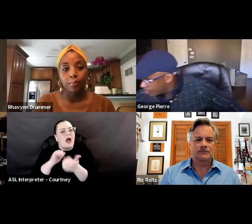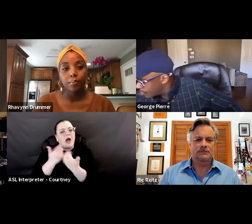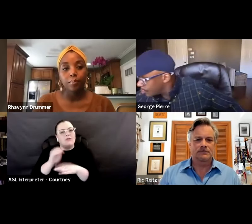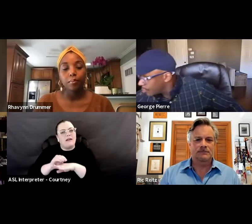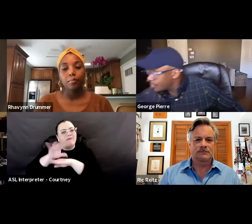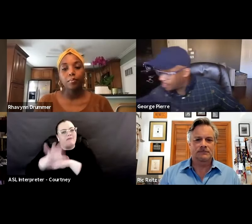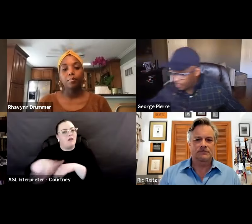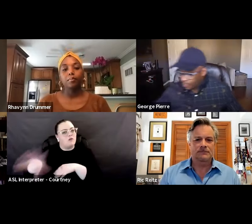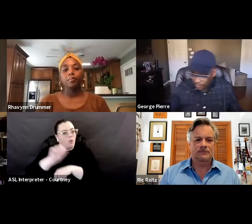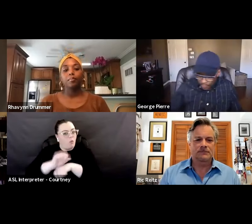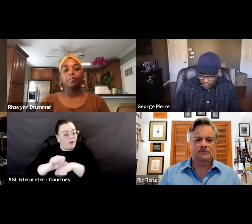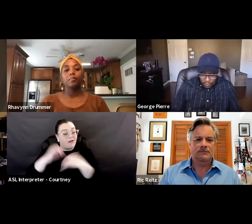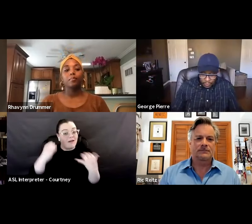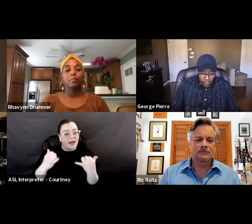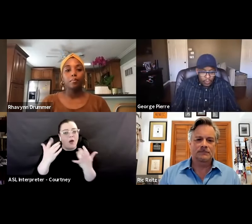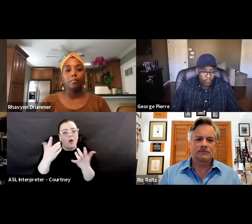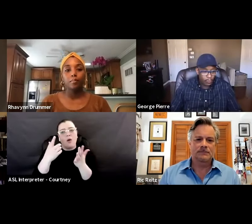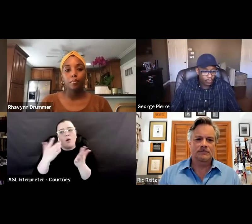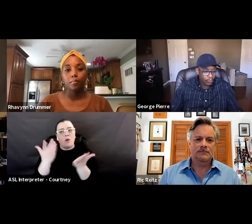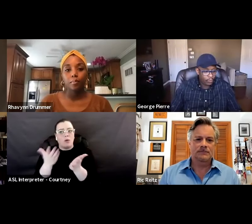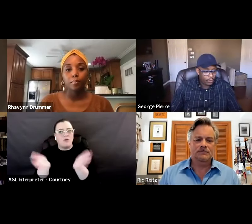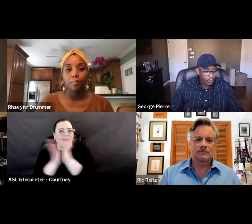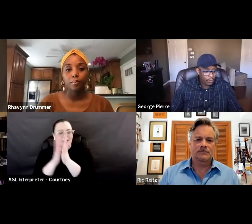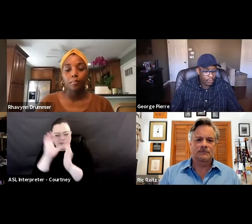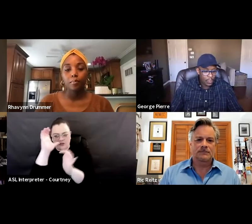doing now and what you're asking from actors now?